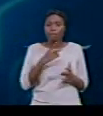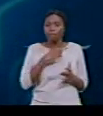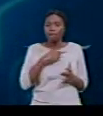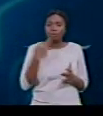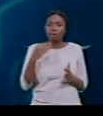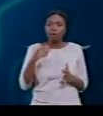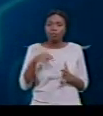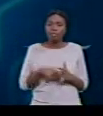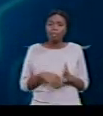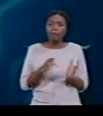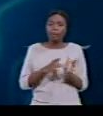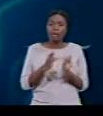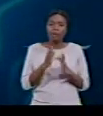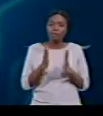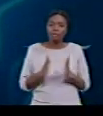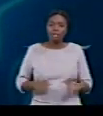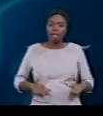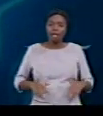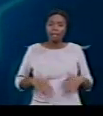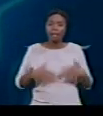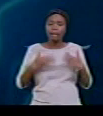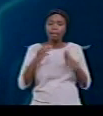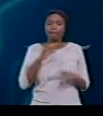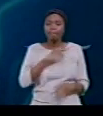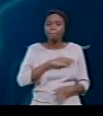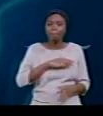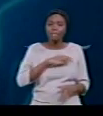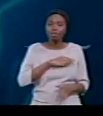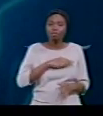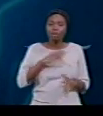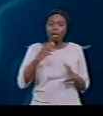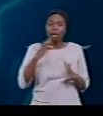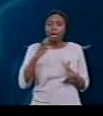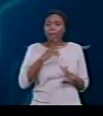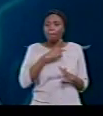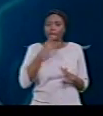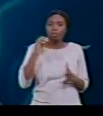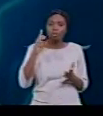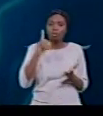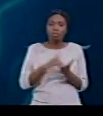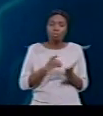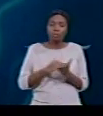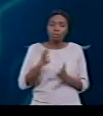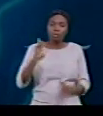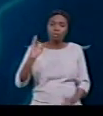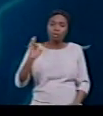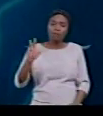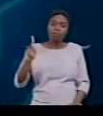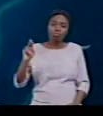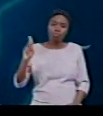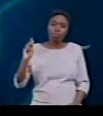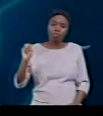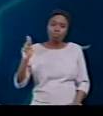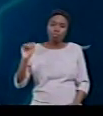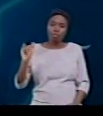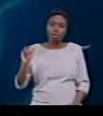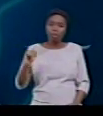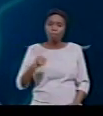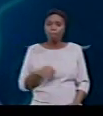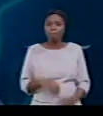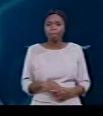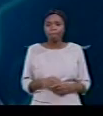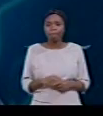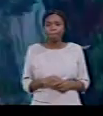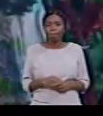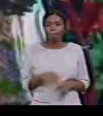Viva Christian Life Ministry, Pastor Dr. W.S. KUMUYI. Not only for him, we